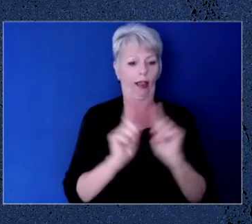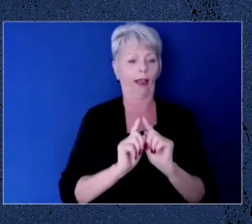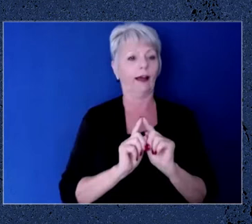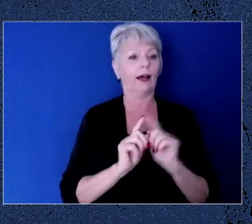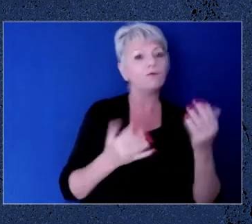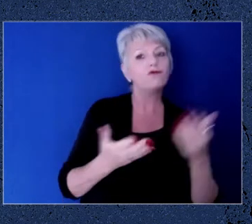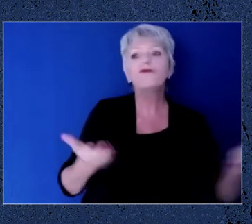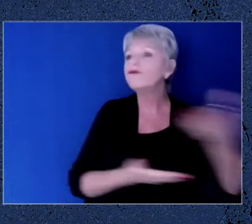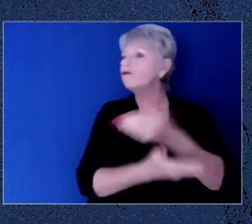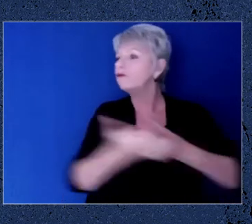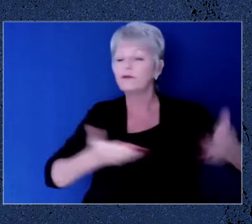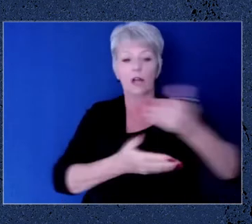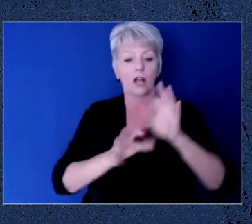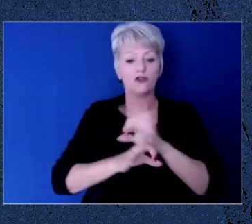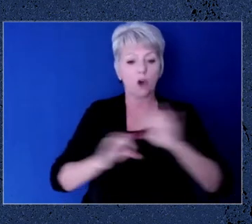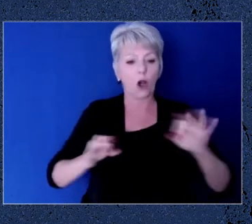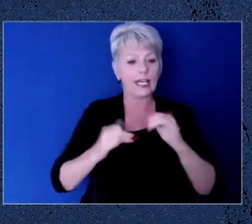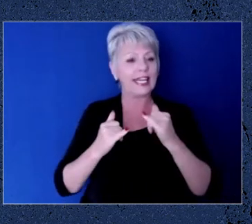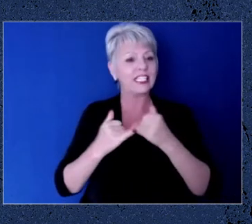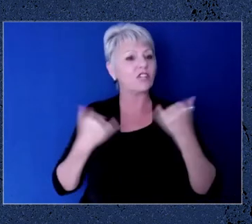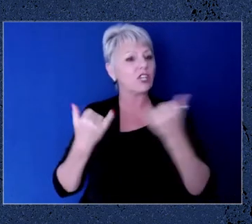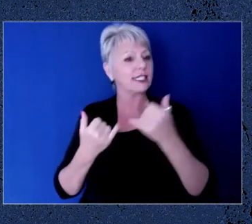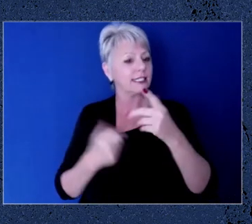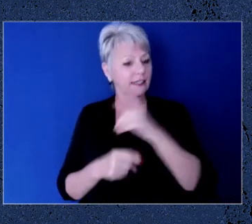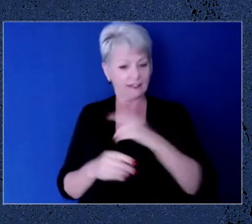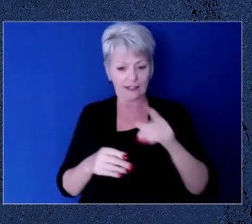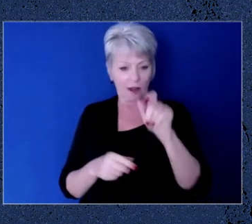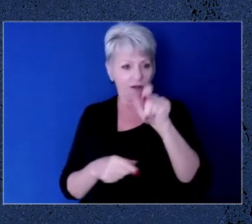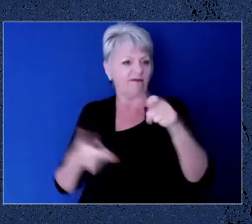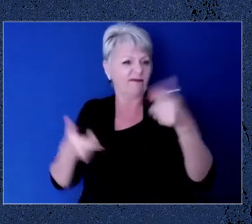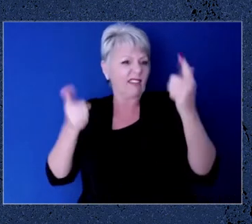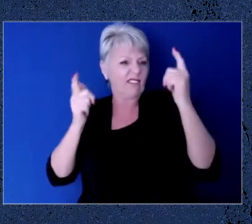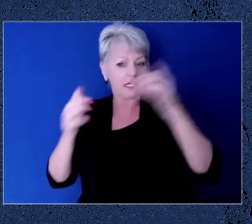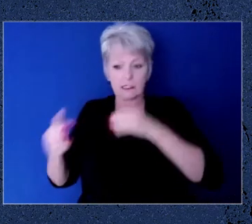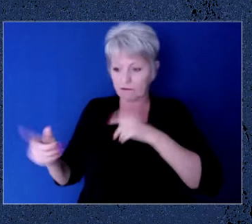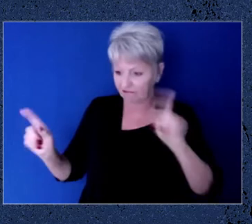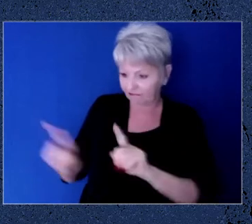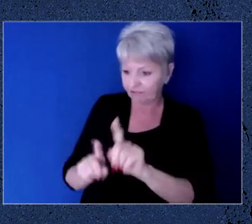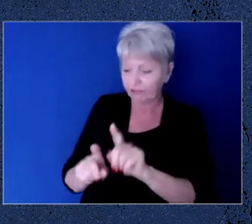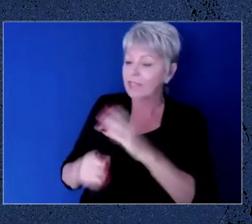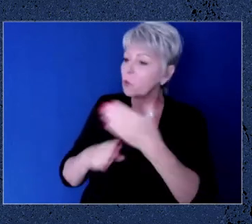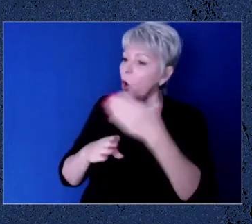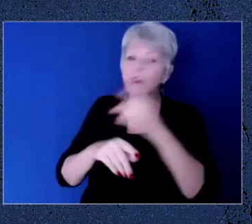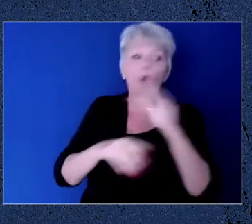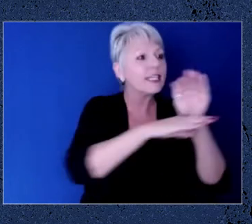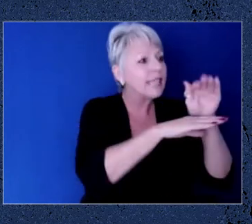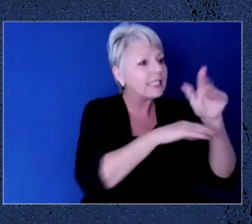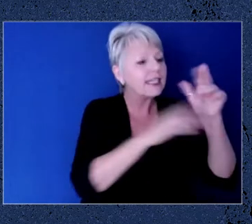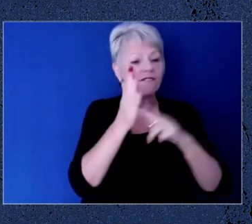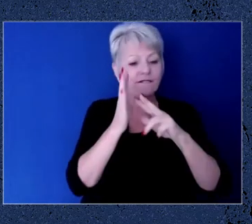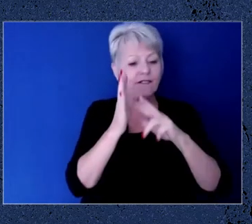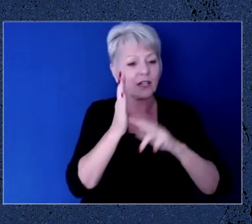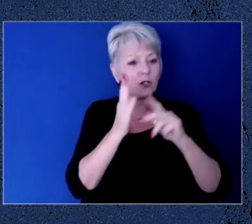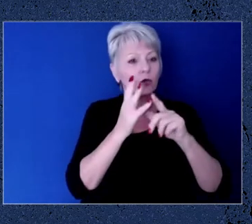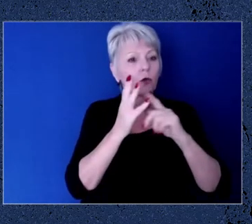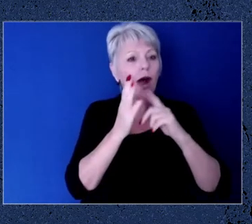non-Indigenous conveners does work with Indigenous mob in both Australia and Vanuatu. And whenever she goes to the mob in